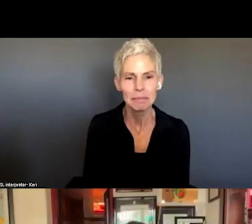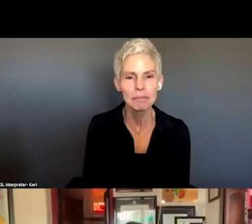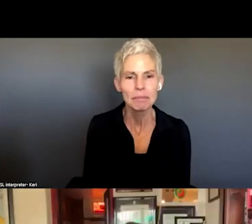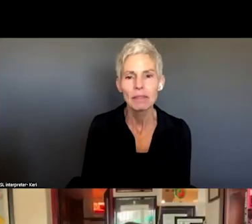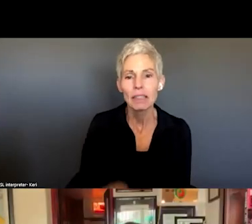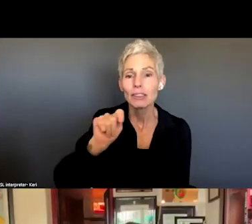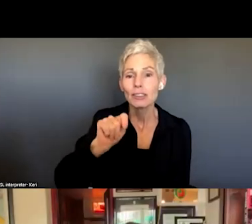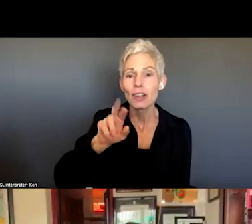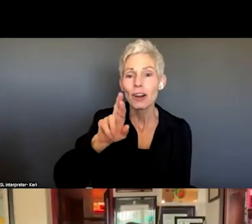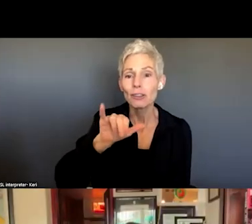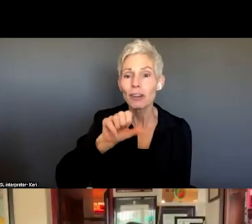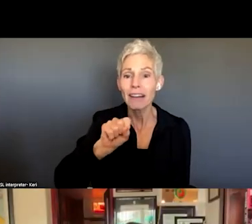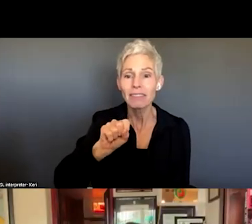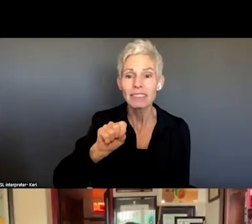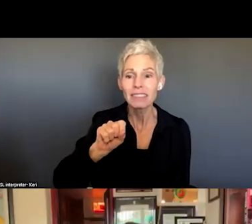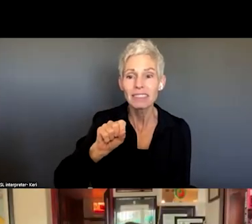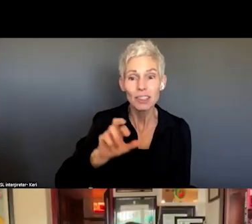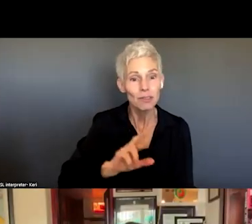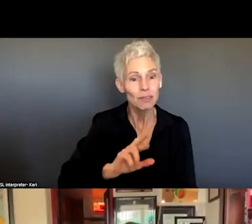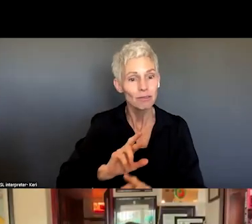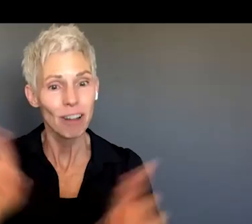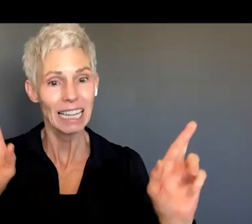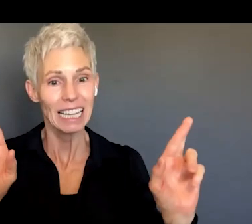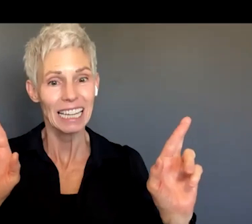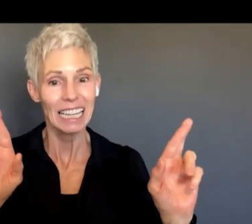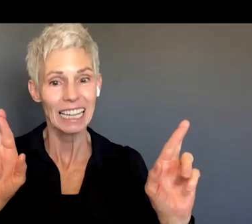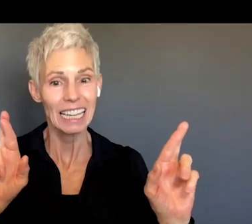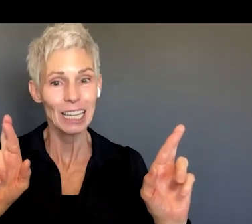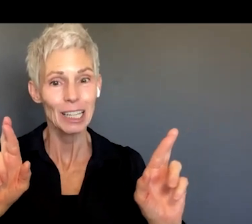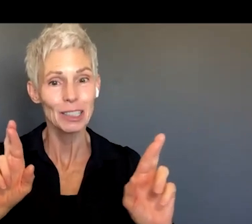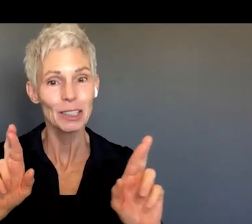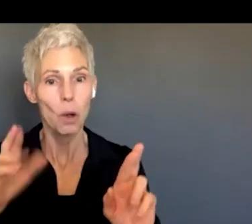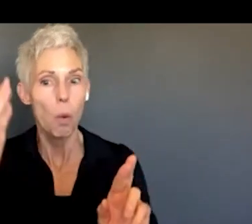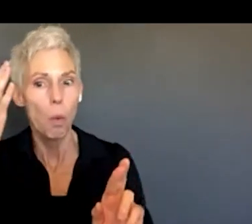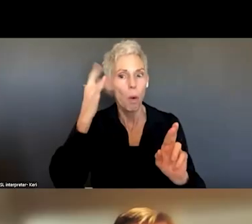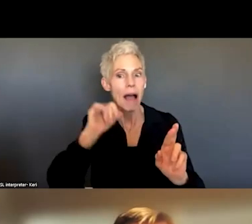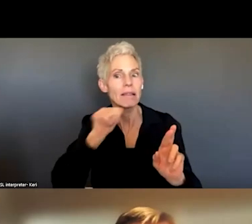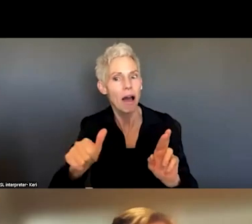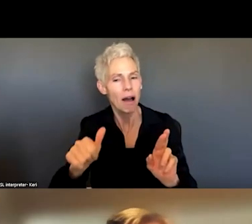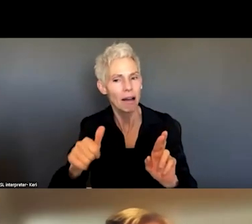Travis, are you free and ready to come on and go on the other side of why we should not have